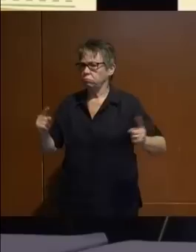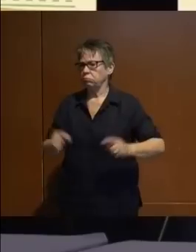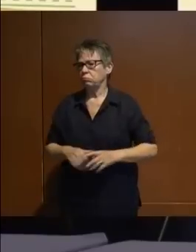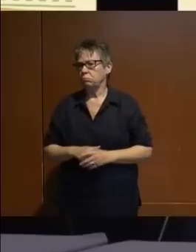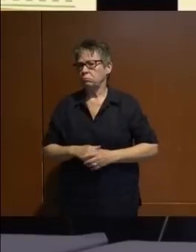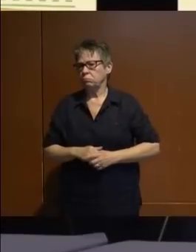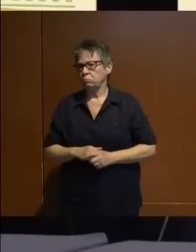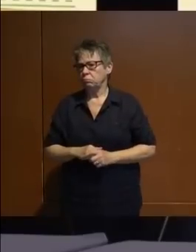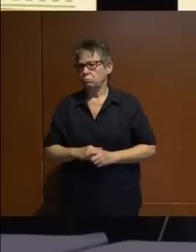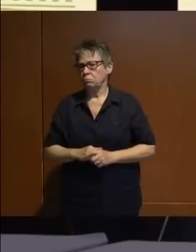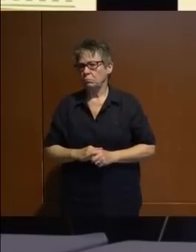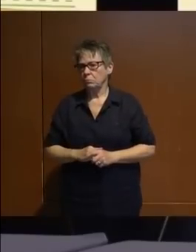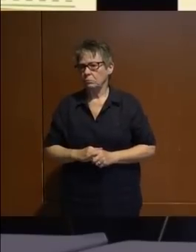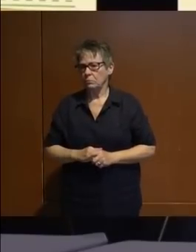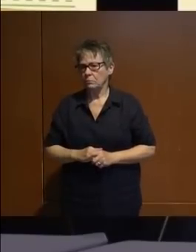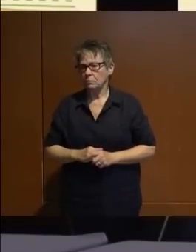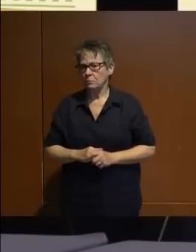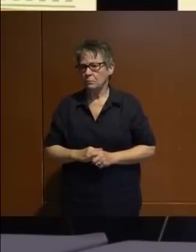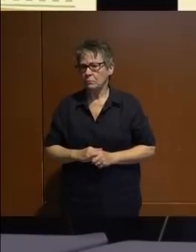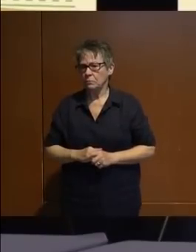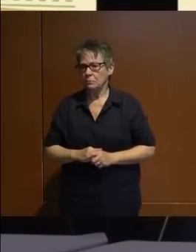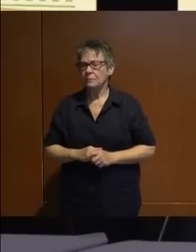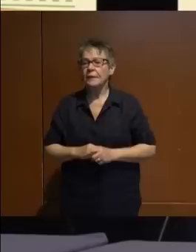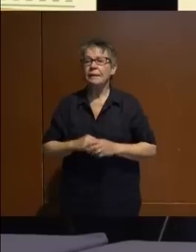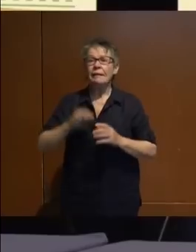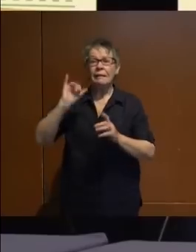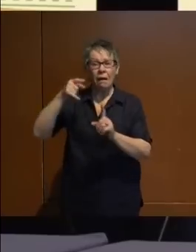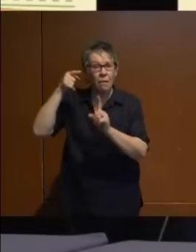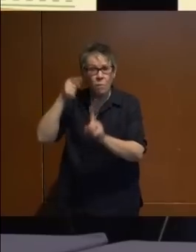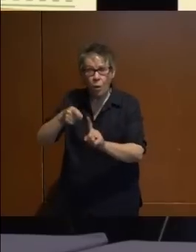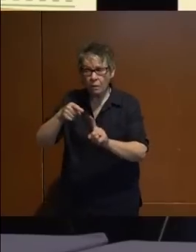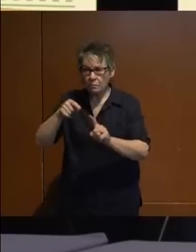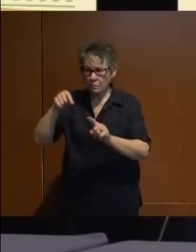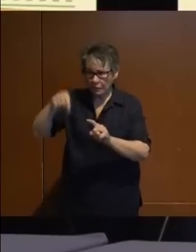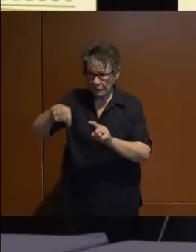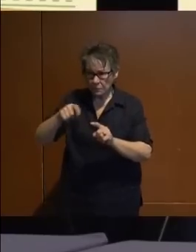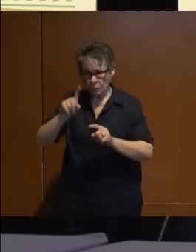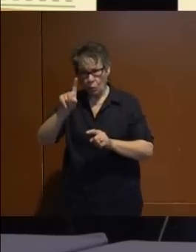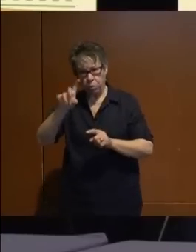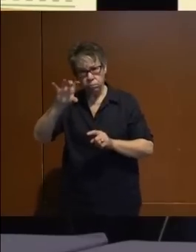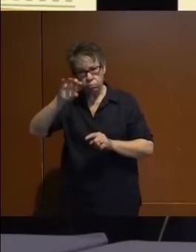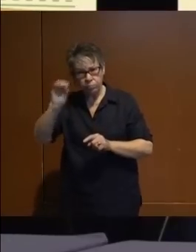will be brought online. We believe the infection doubling